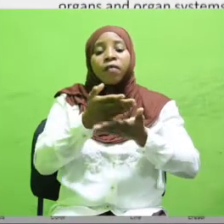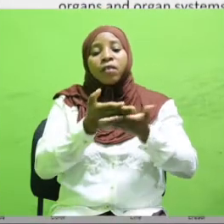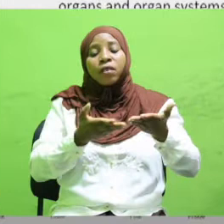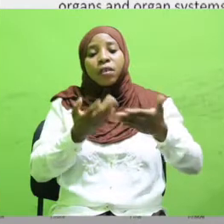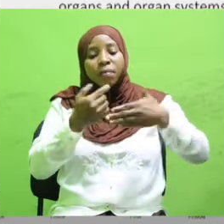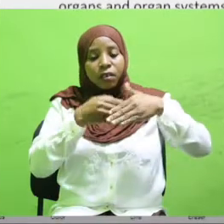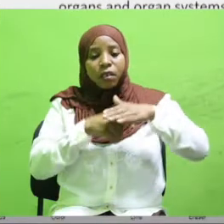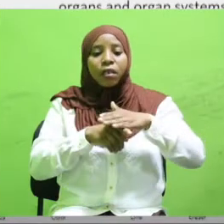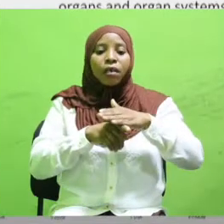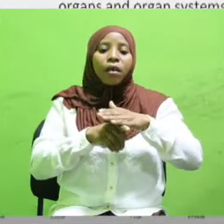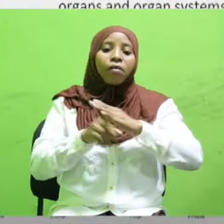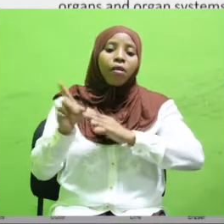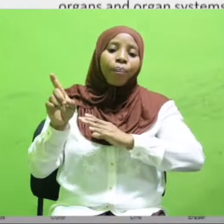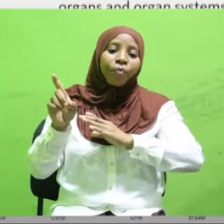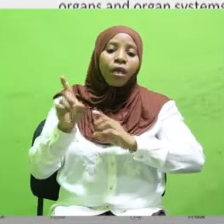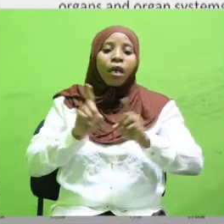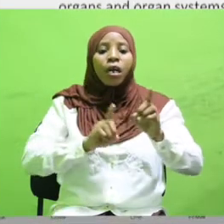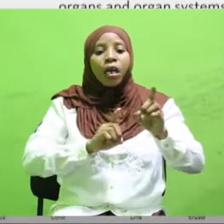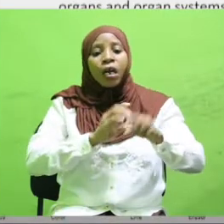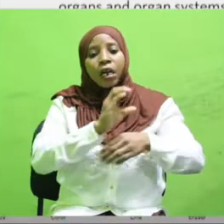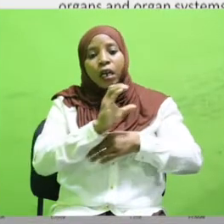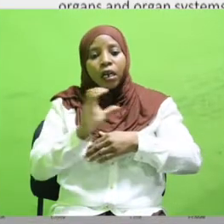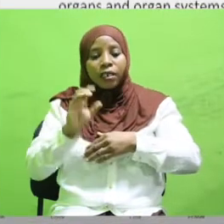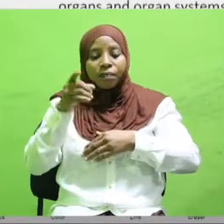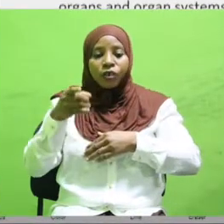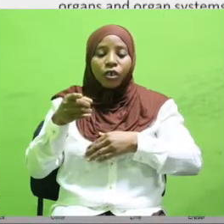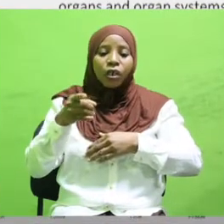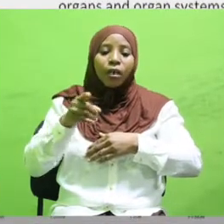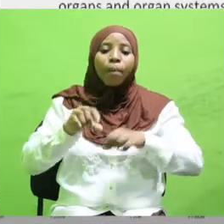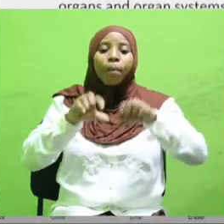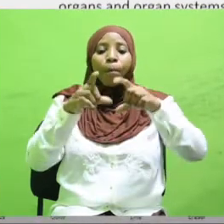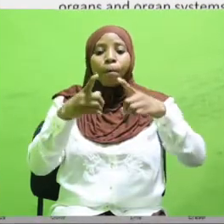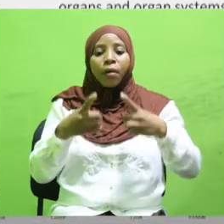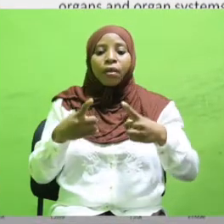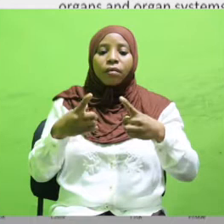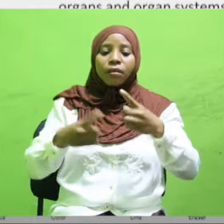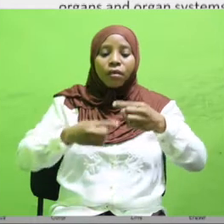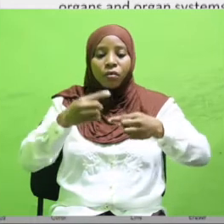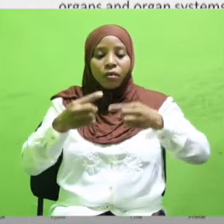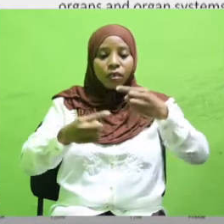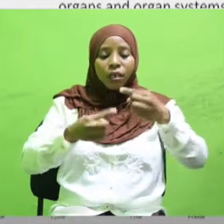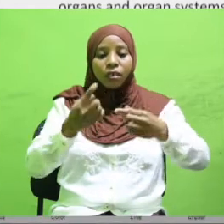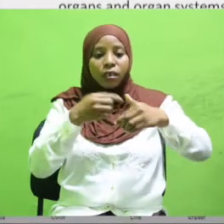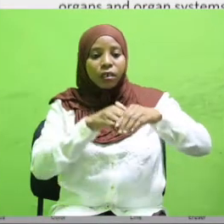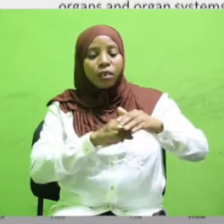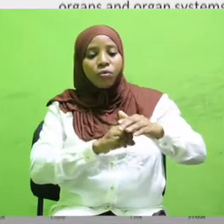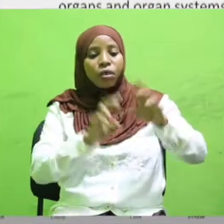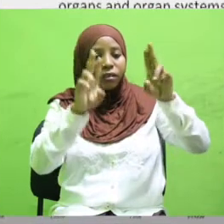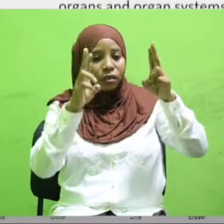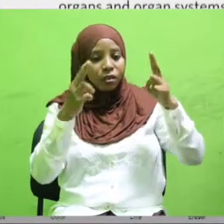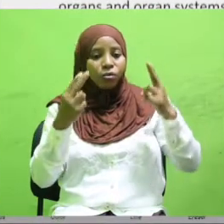but we only began classification. So we are continuing on the same topic of classification, but